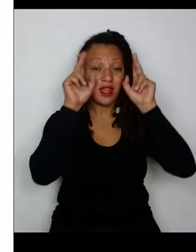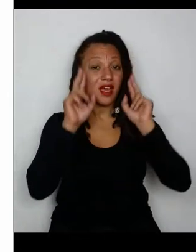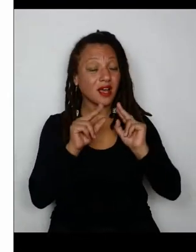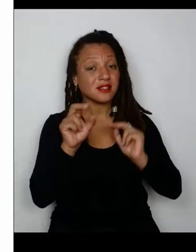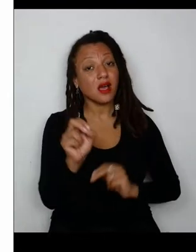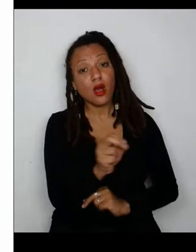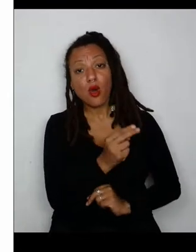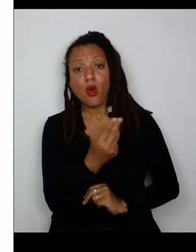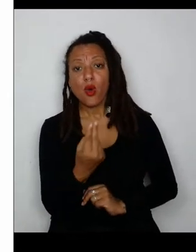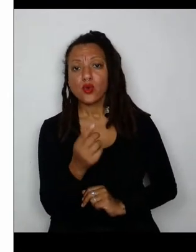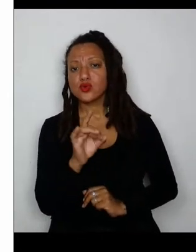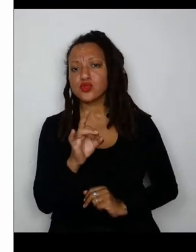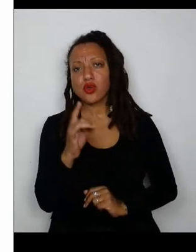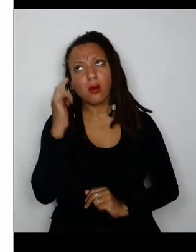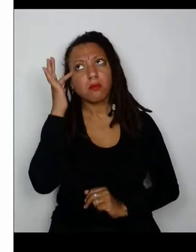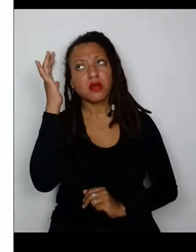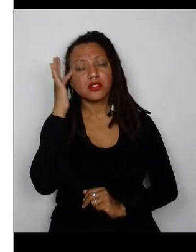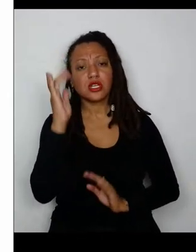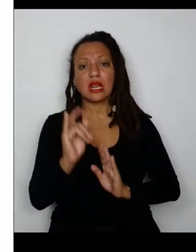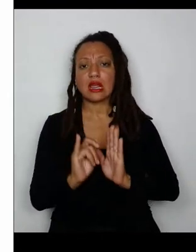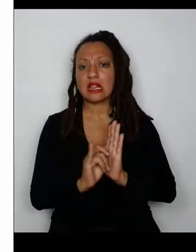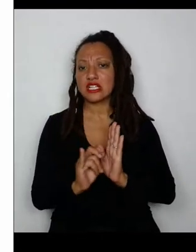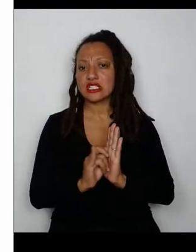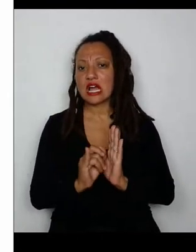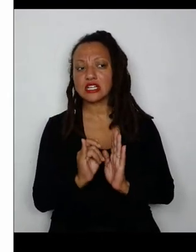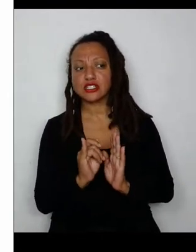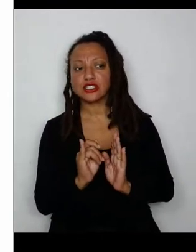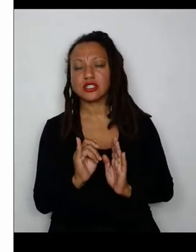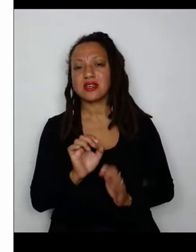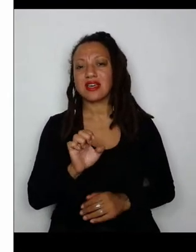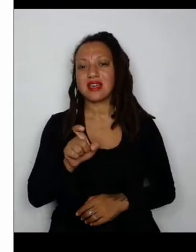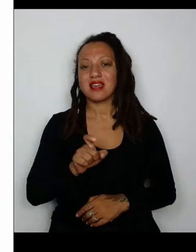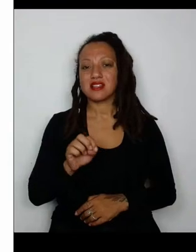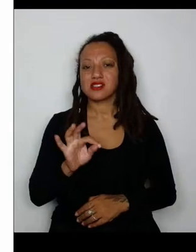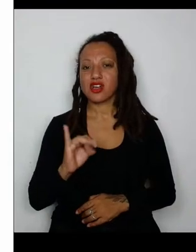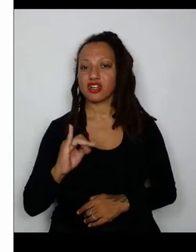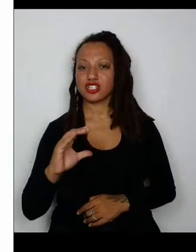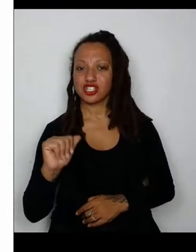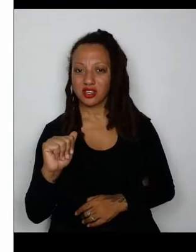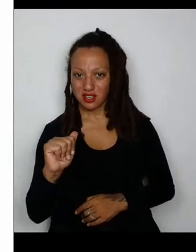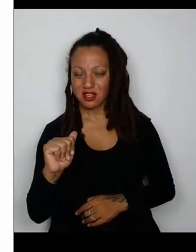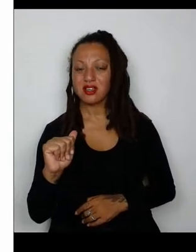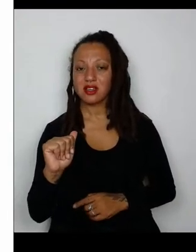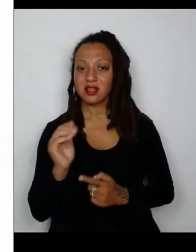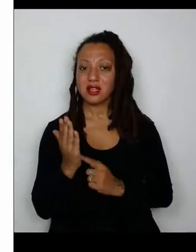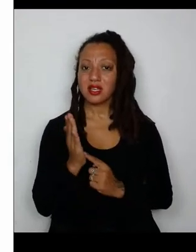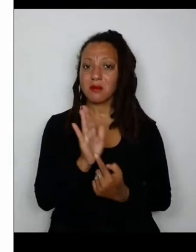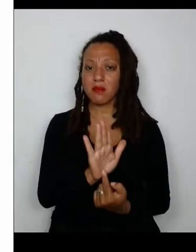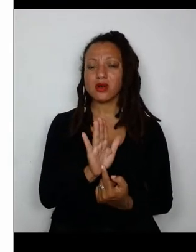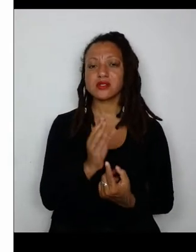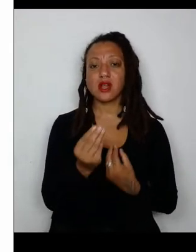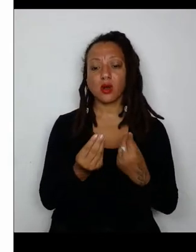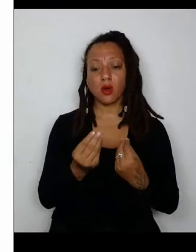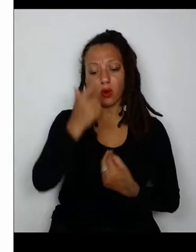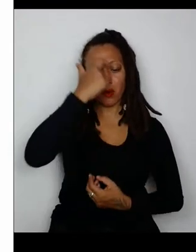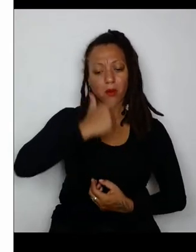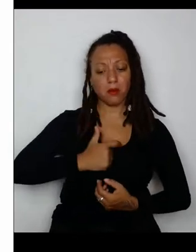identities that reinforces his own normative status as a colonial white male